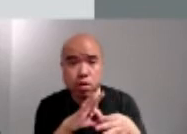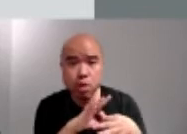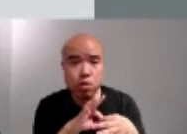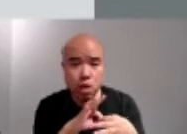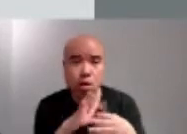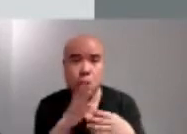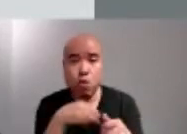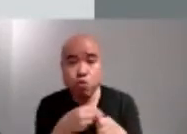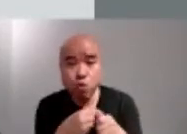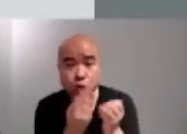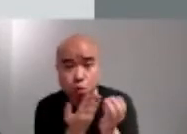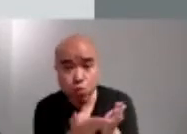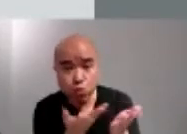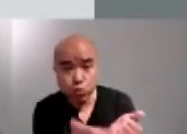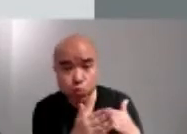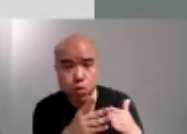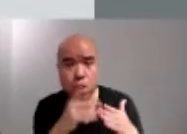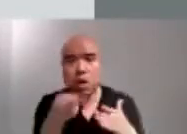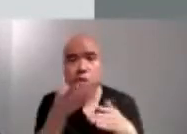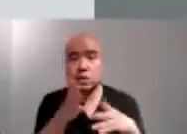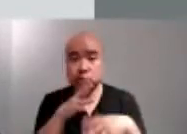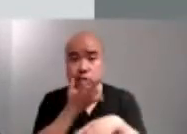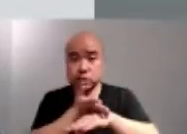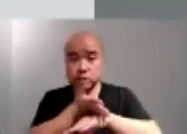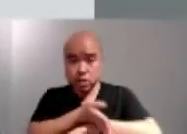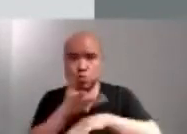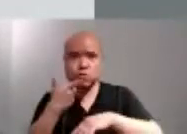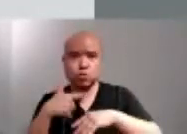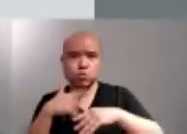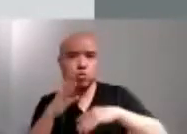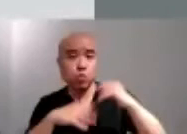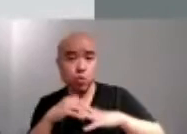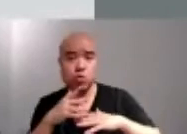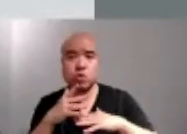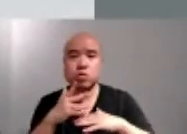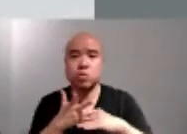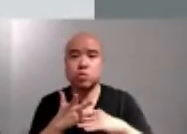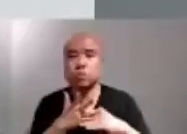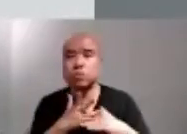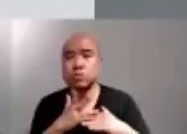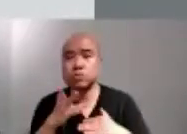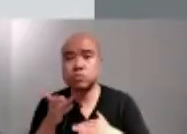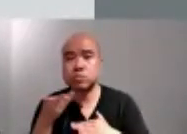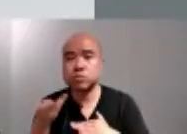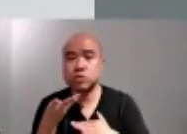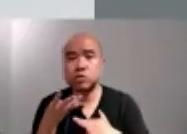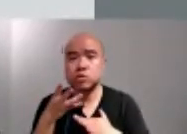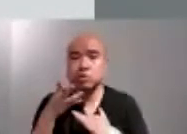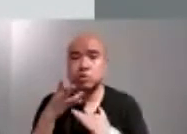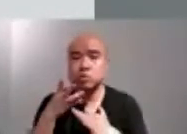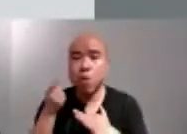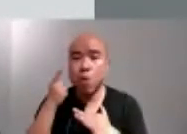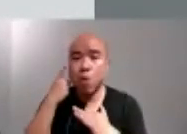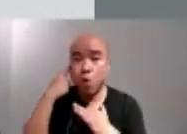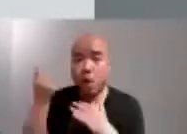entrepreneurs in the other country in Asia. And social innovation study visits. So we